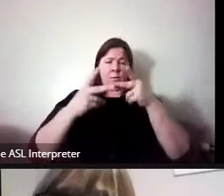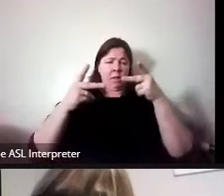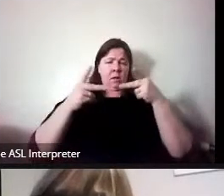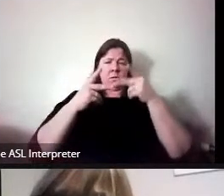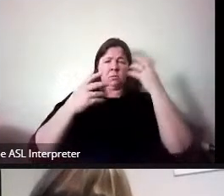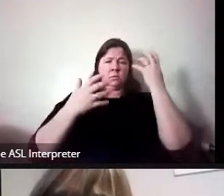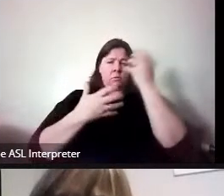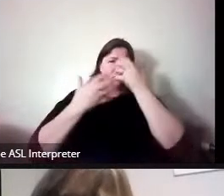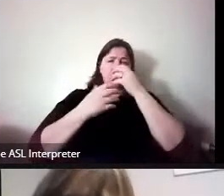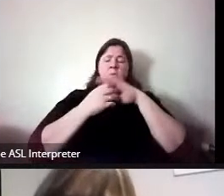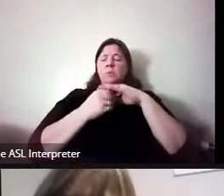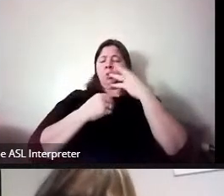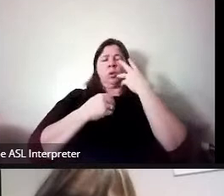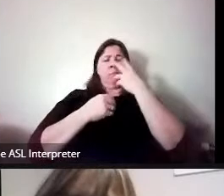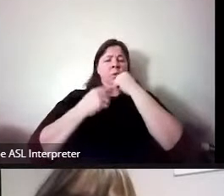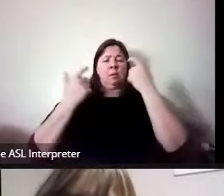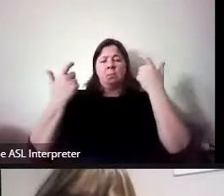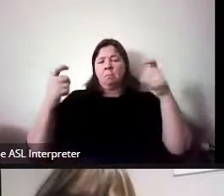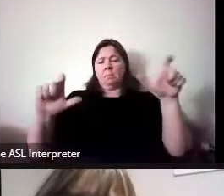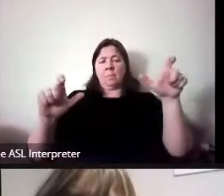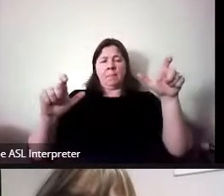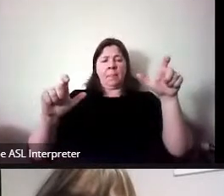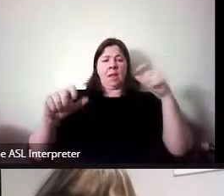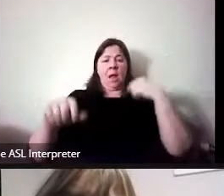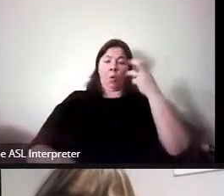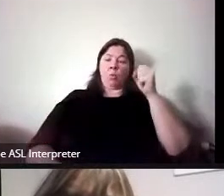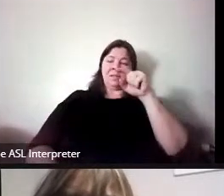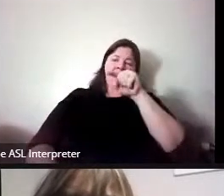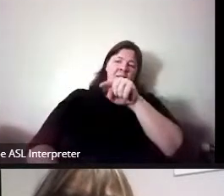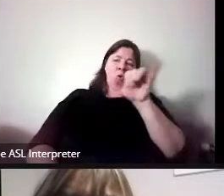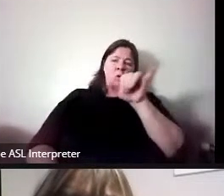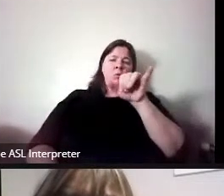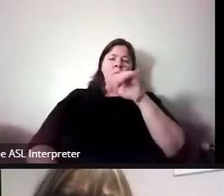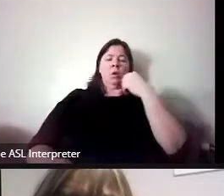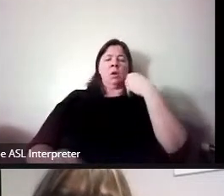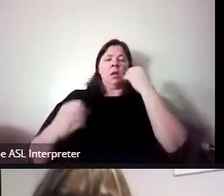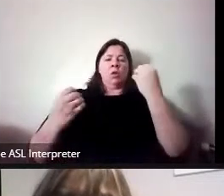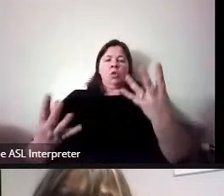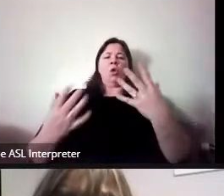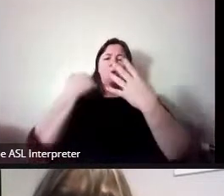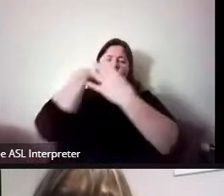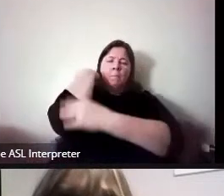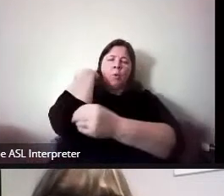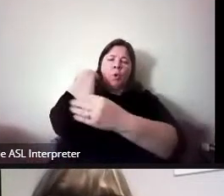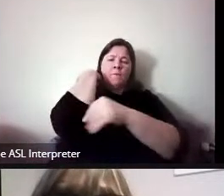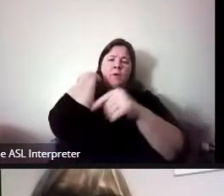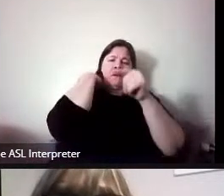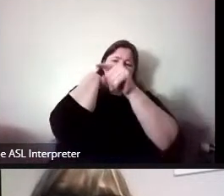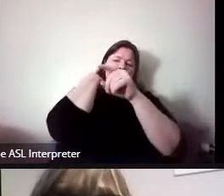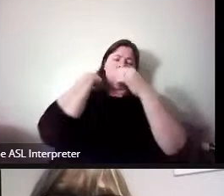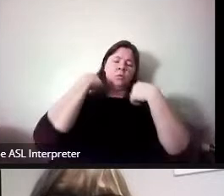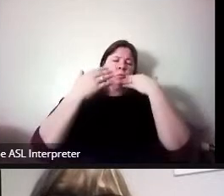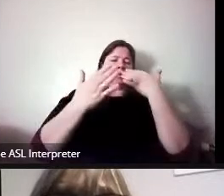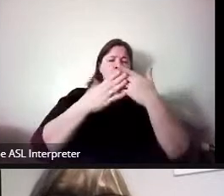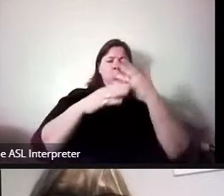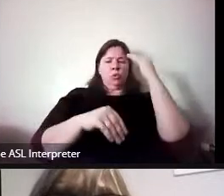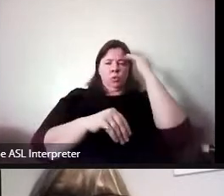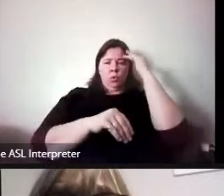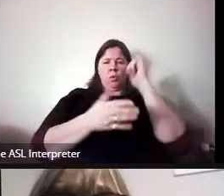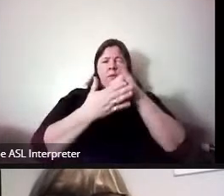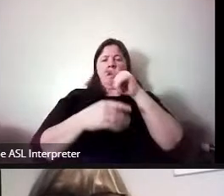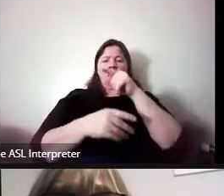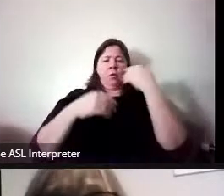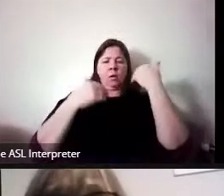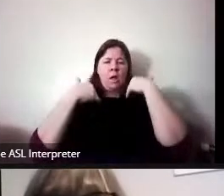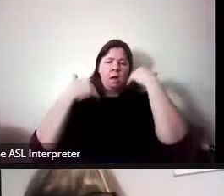place. Yeah, very big, very. Yeah, I was there as well, and there's a lot of poverty there. So it's just good to know that